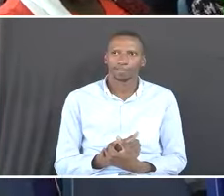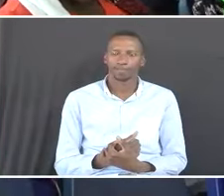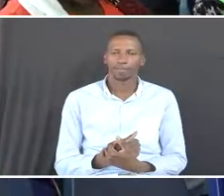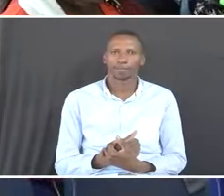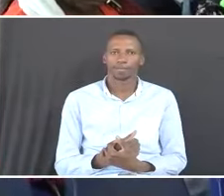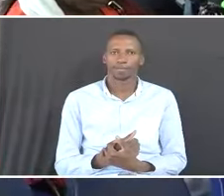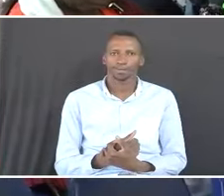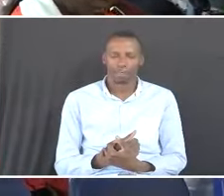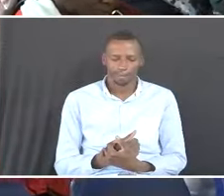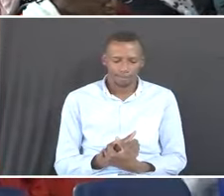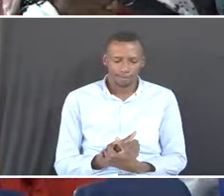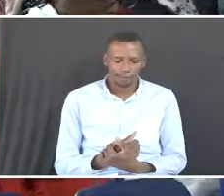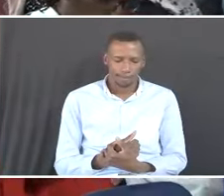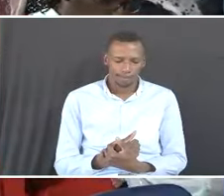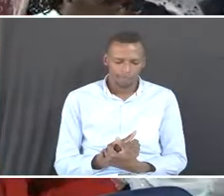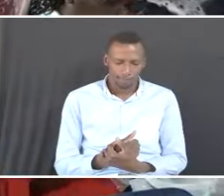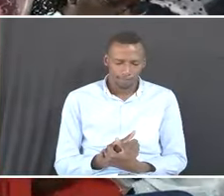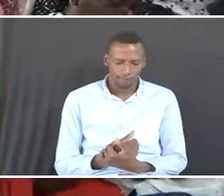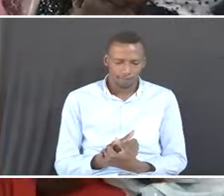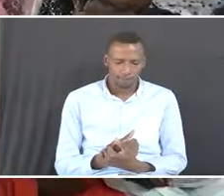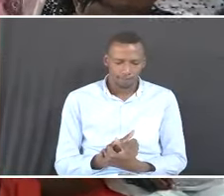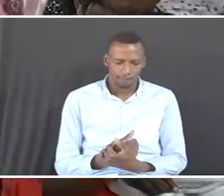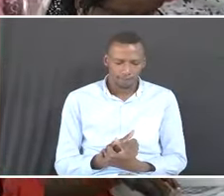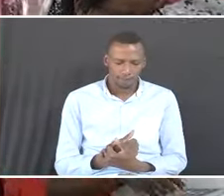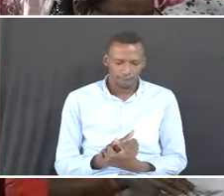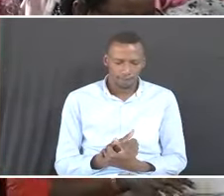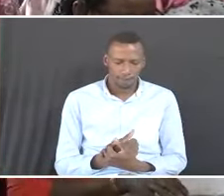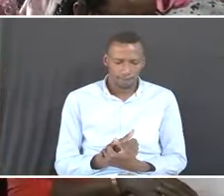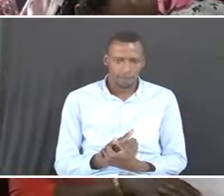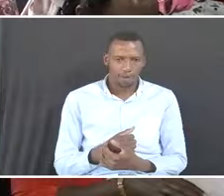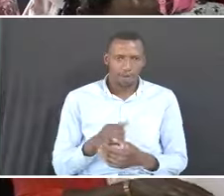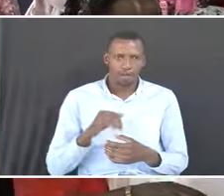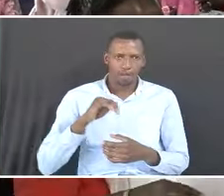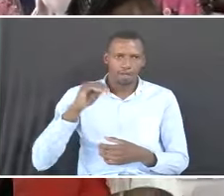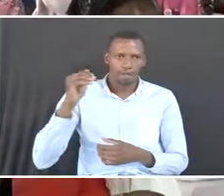us. Stanza 1. No, sing while seated.